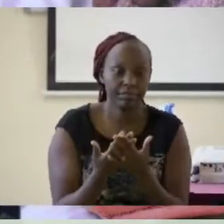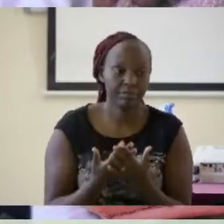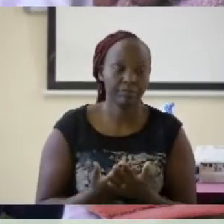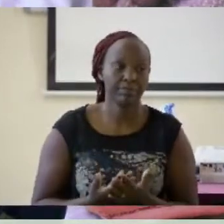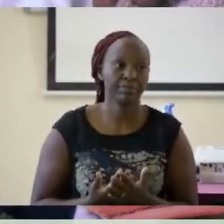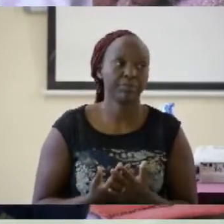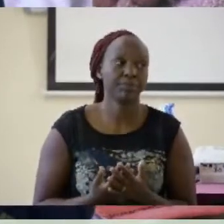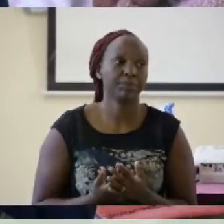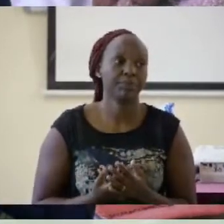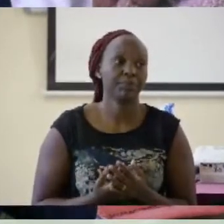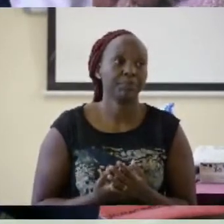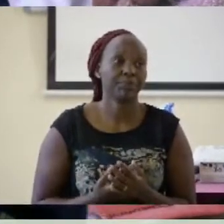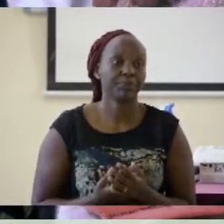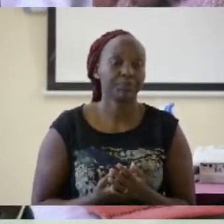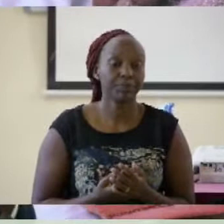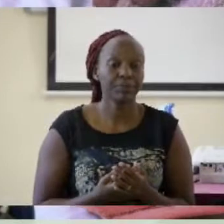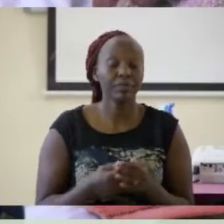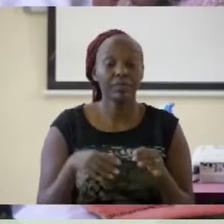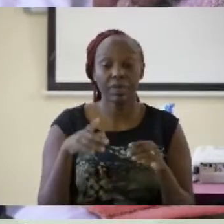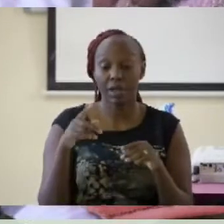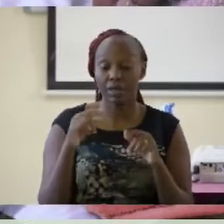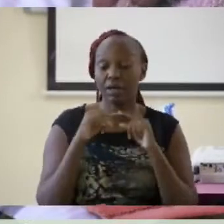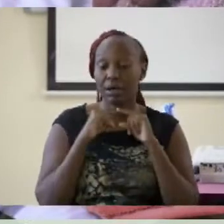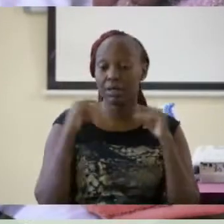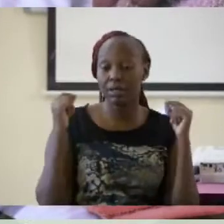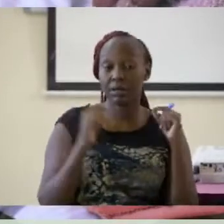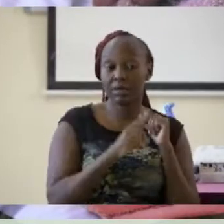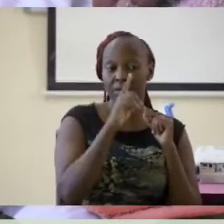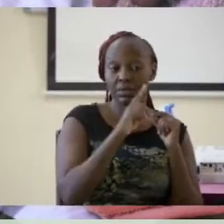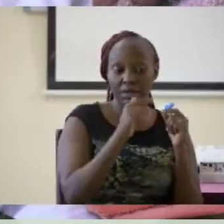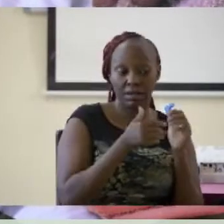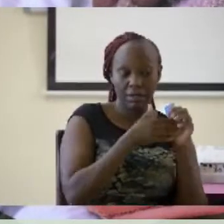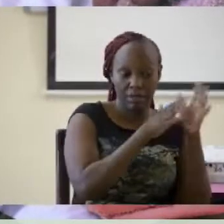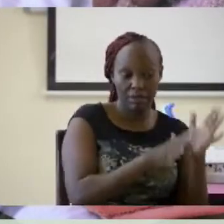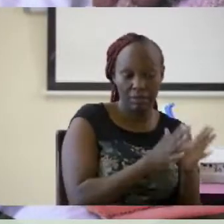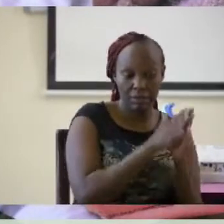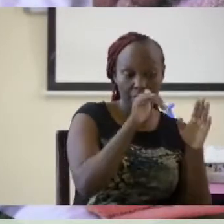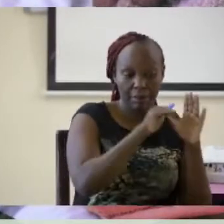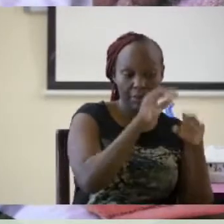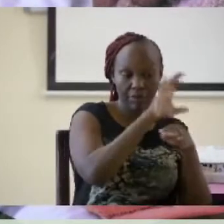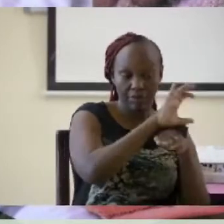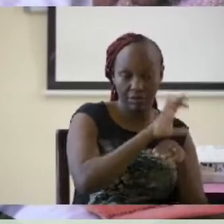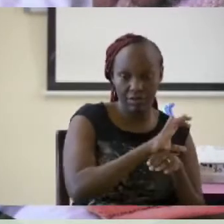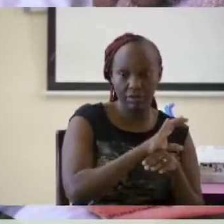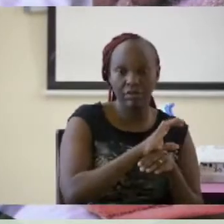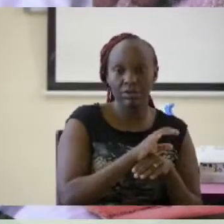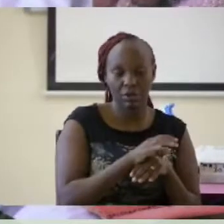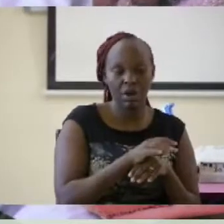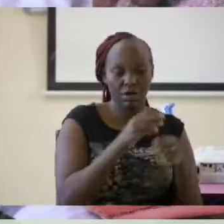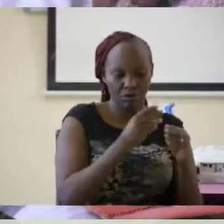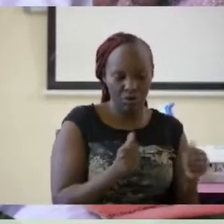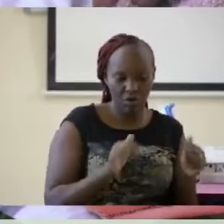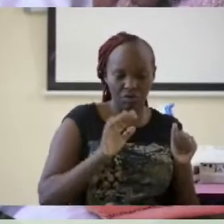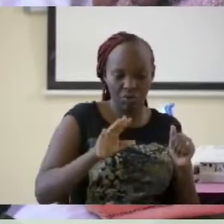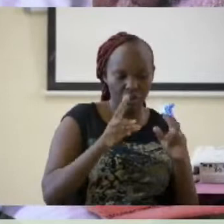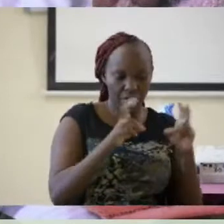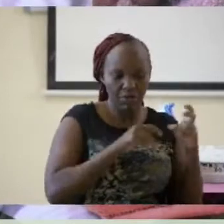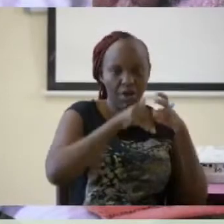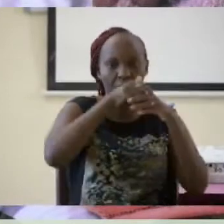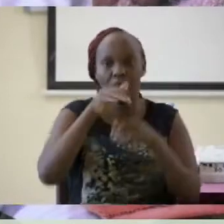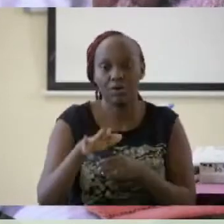So, as the clergy and members of the church, we're always urged that solve your issues out